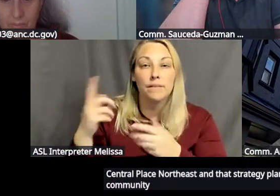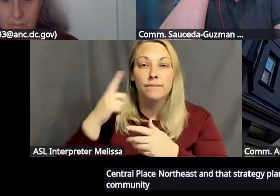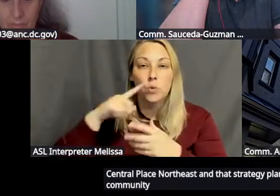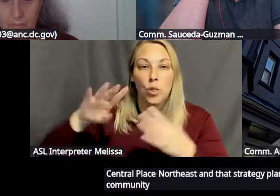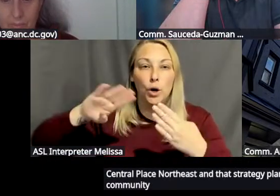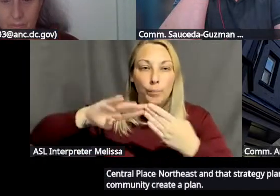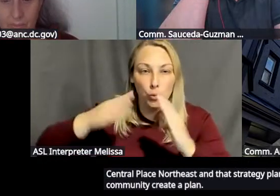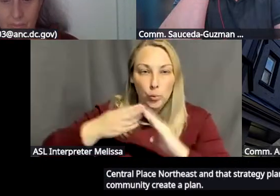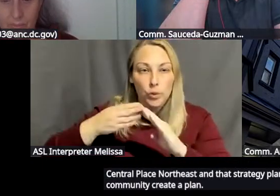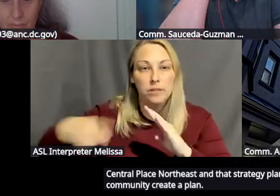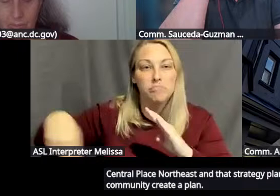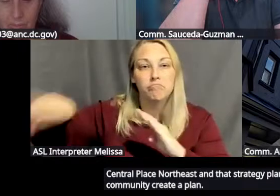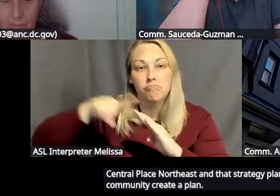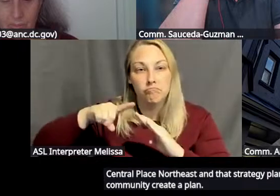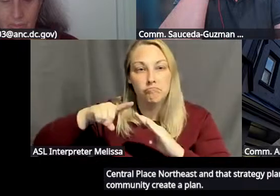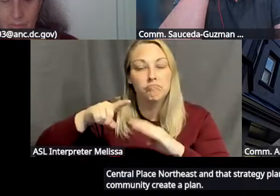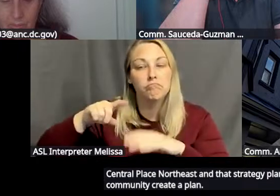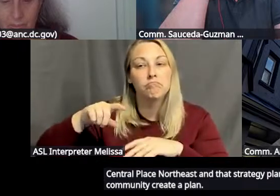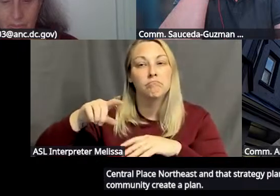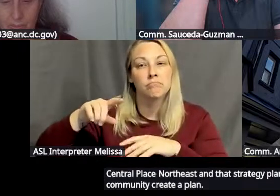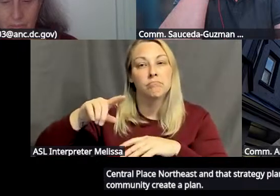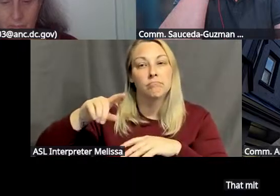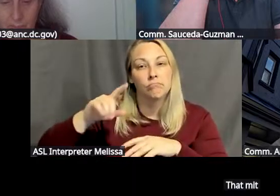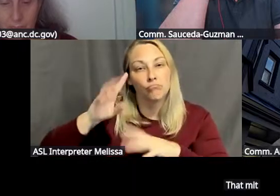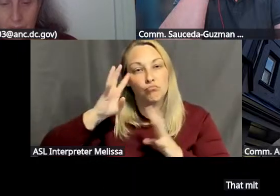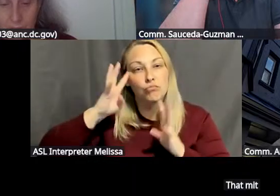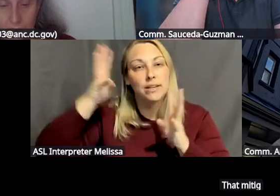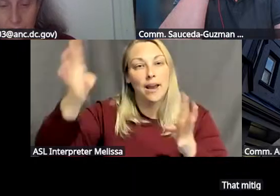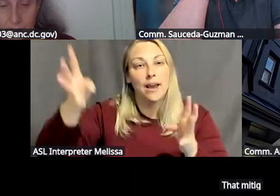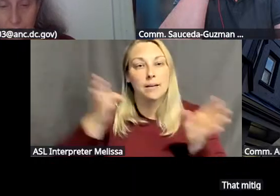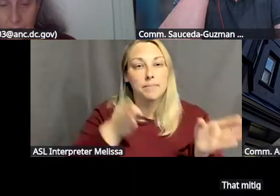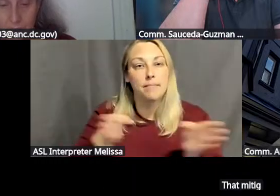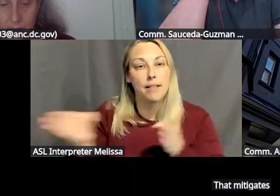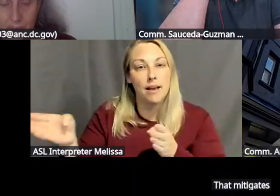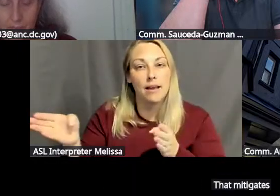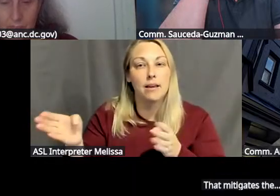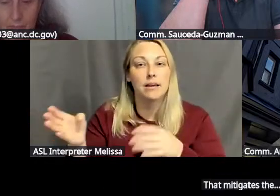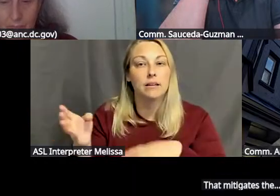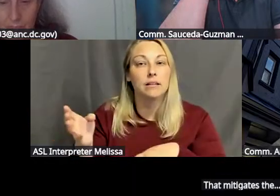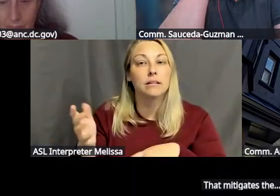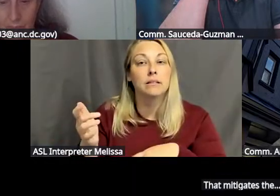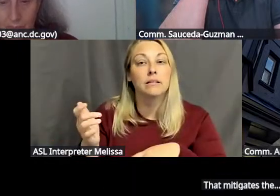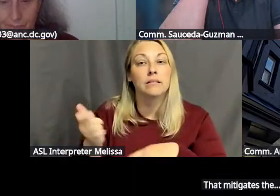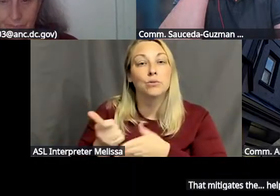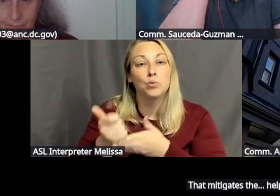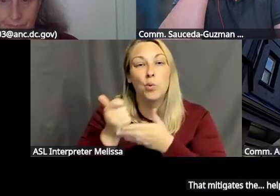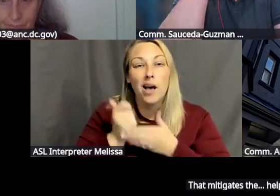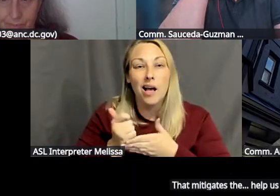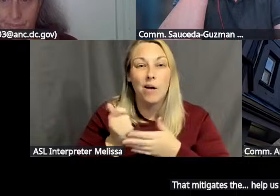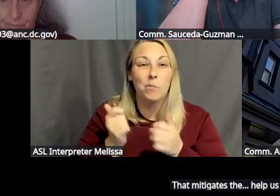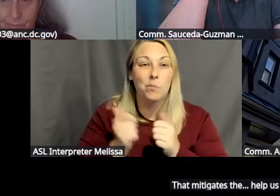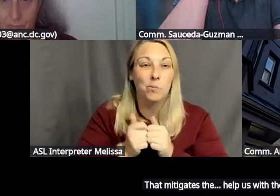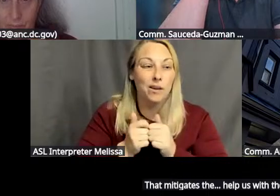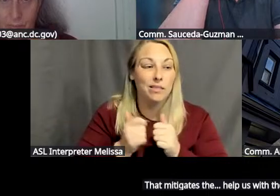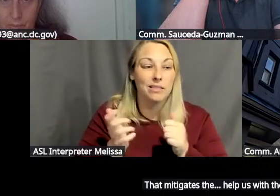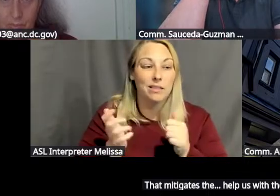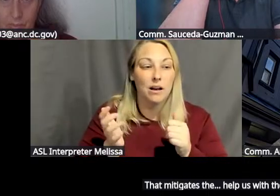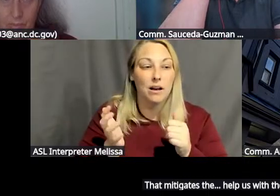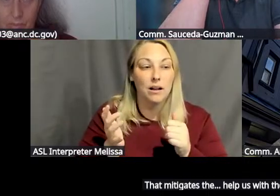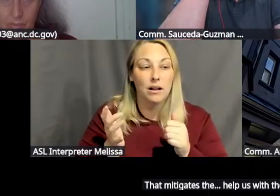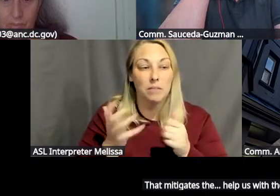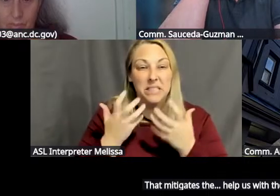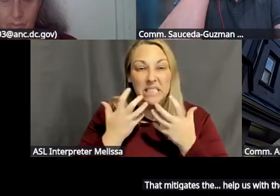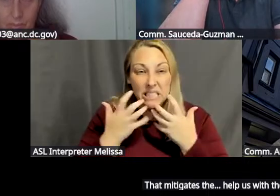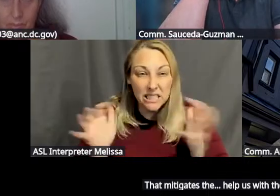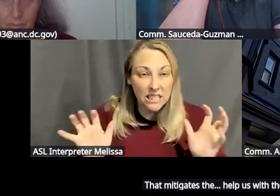plan that mitigates or help us with the extreme heat and the